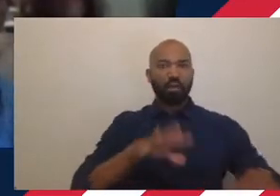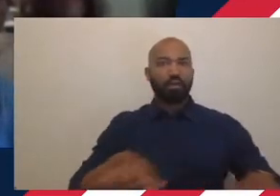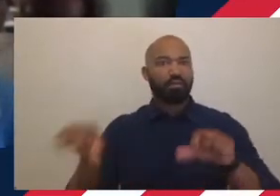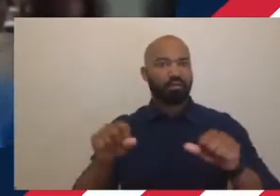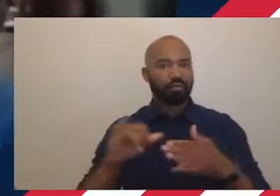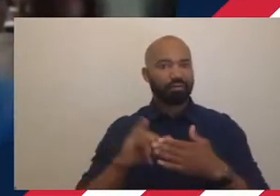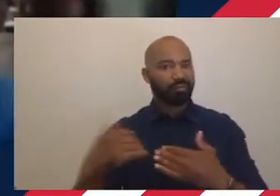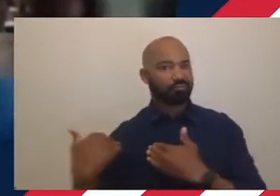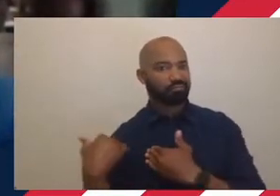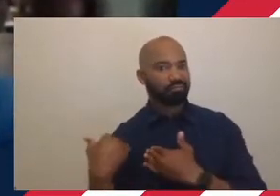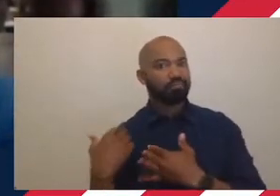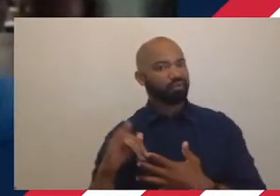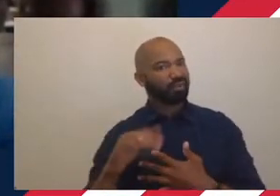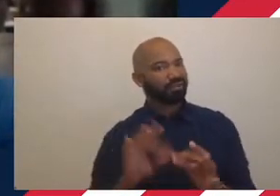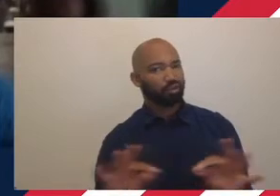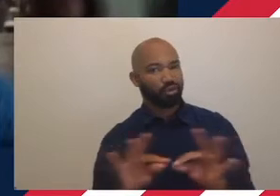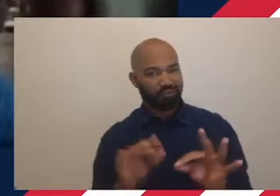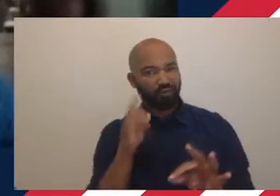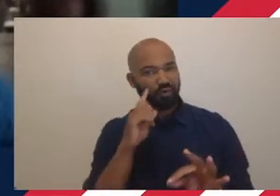care providers.